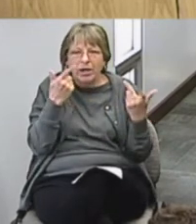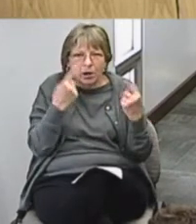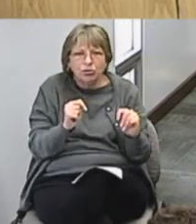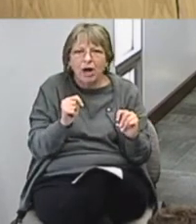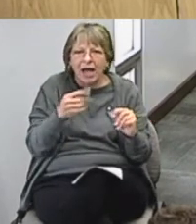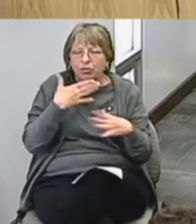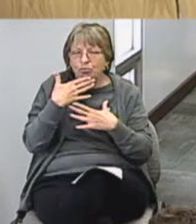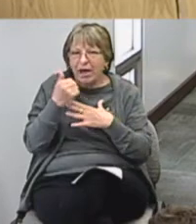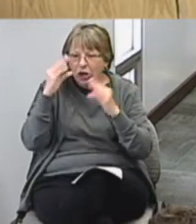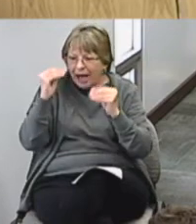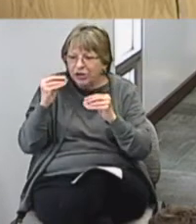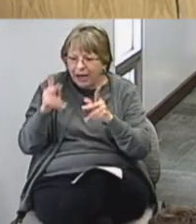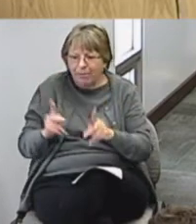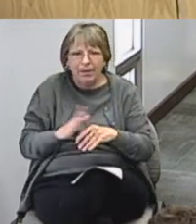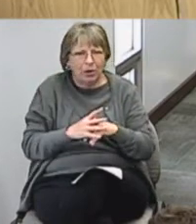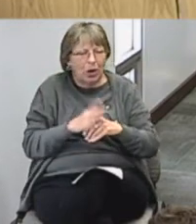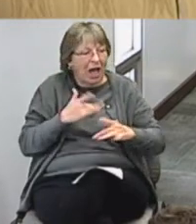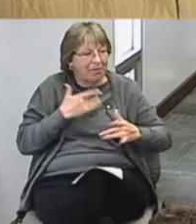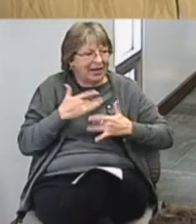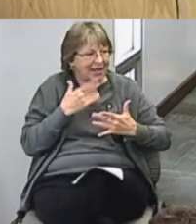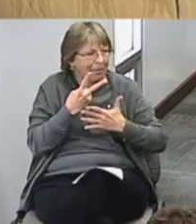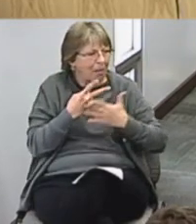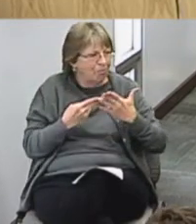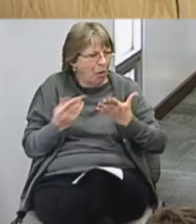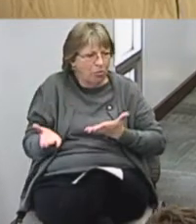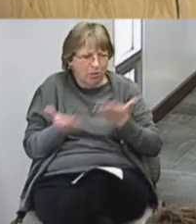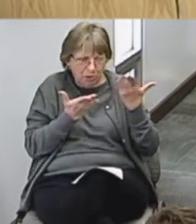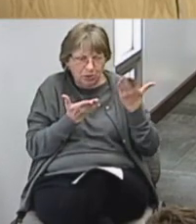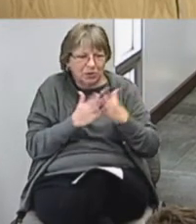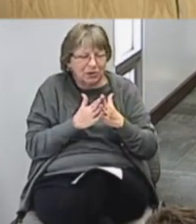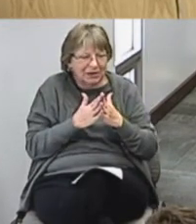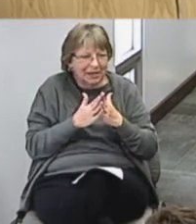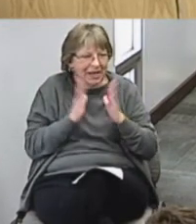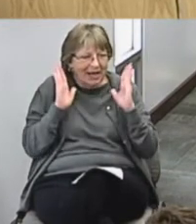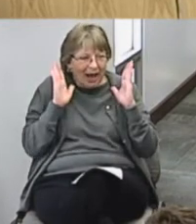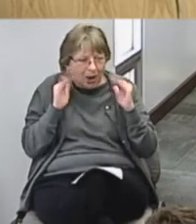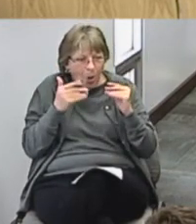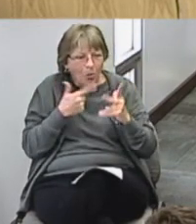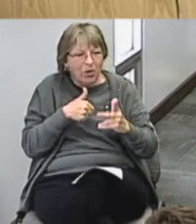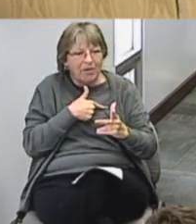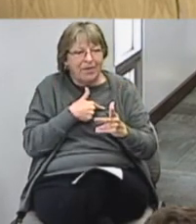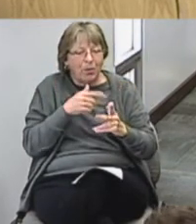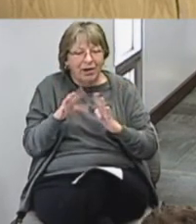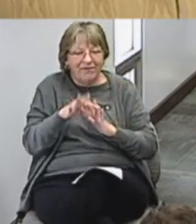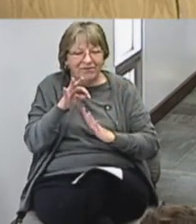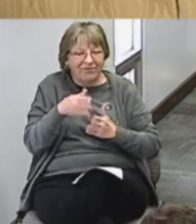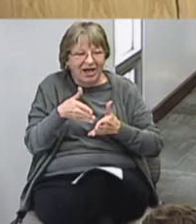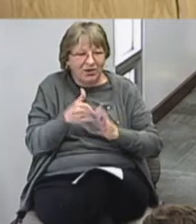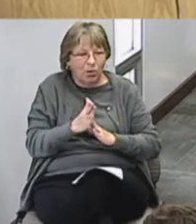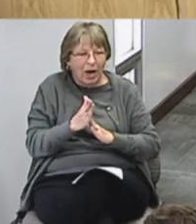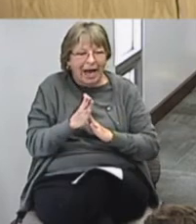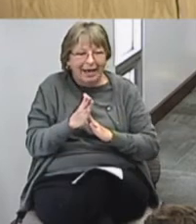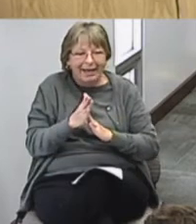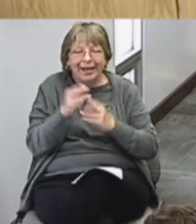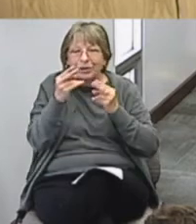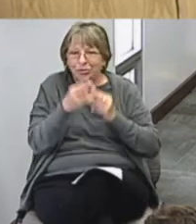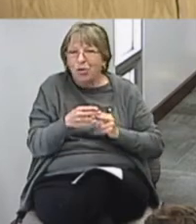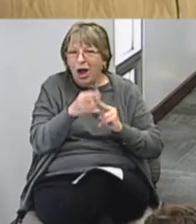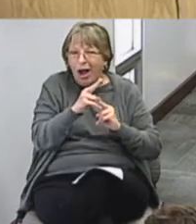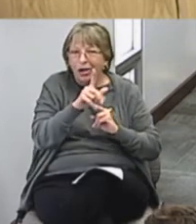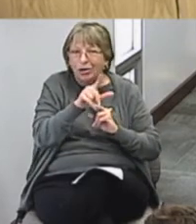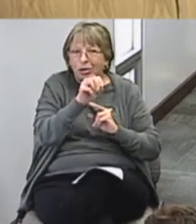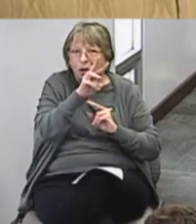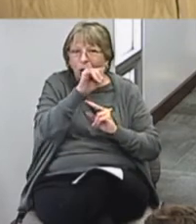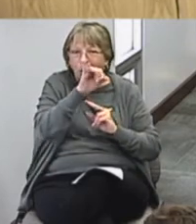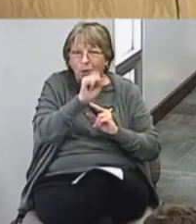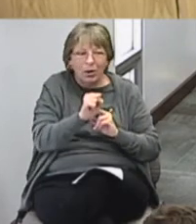So I'm excited about that. I'm excited about both proposals. I do hope we find a way to honor Chester Lewis in some way if it's not